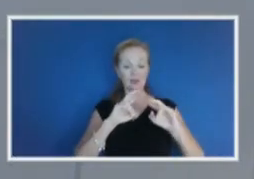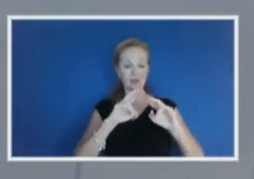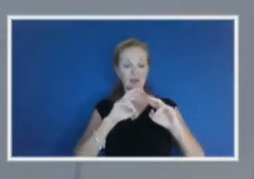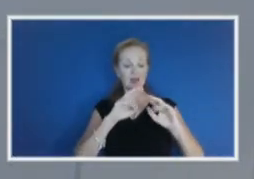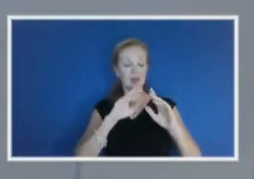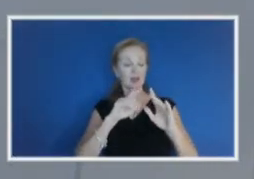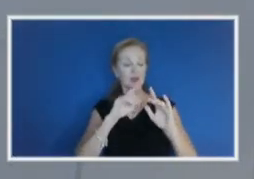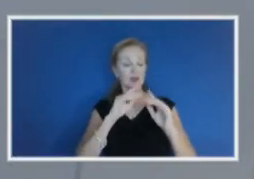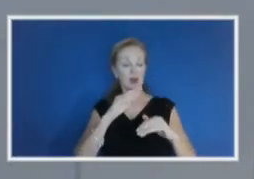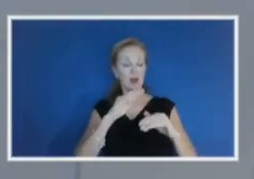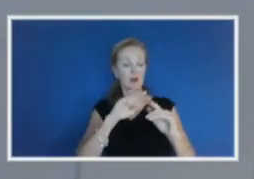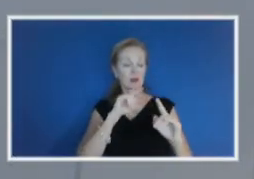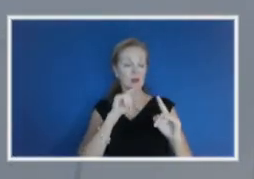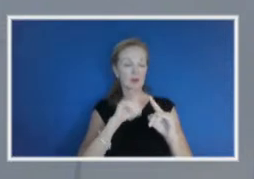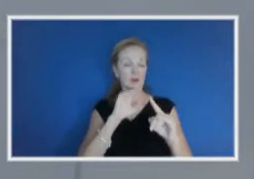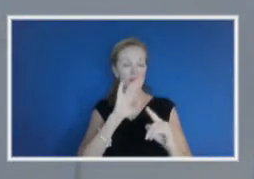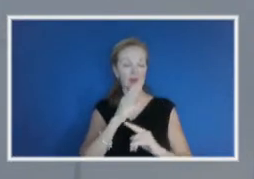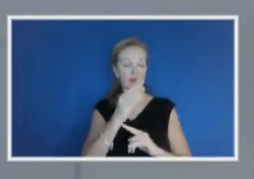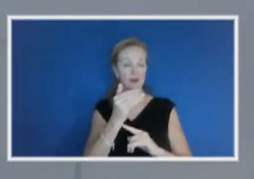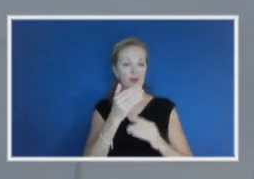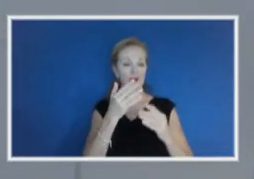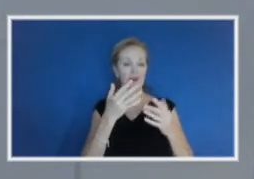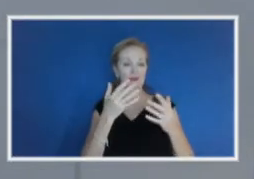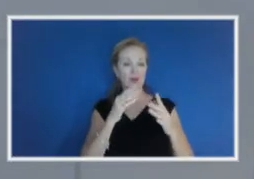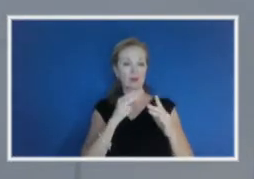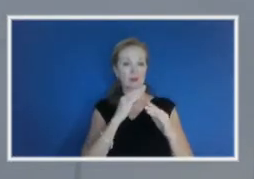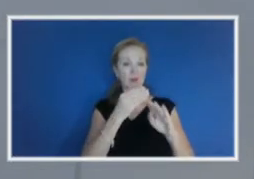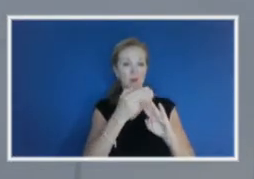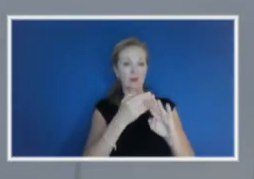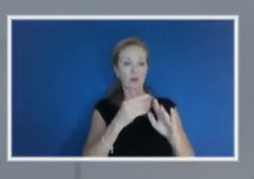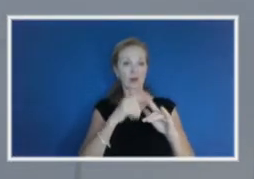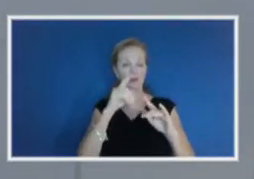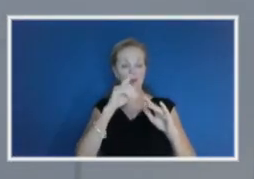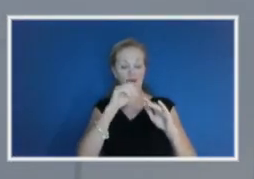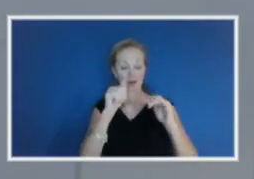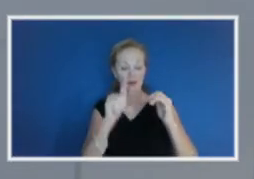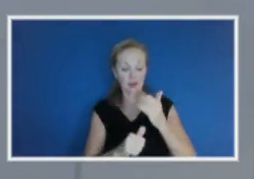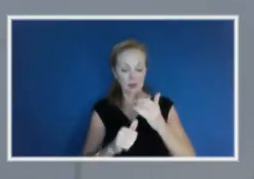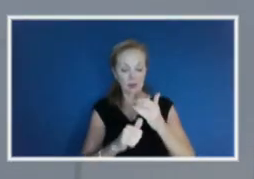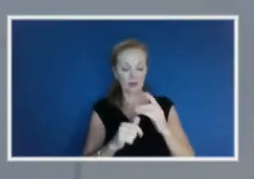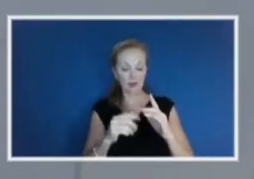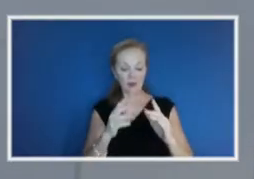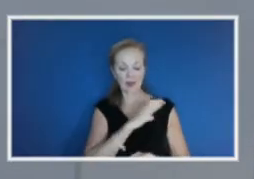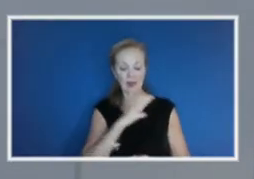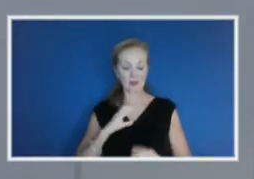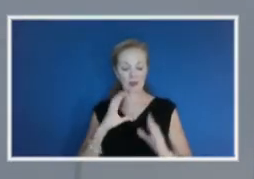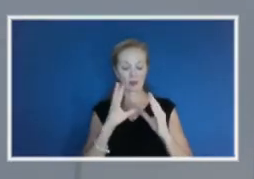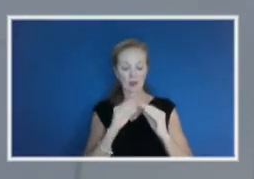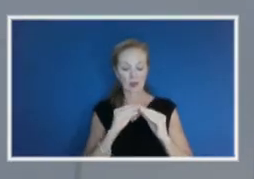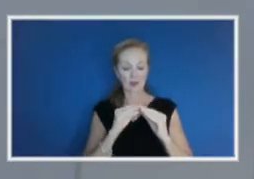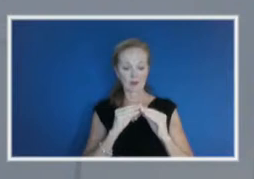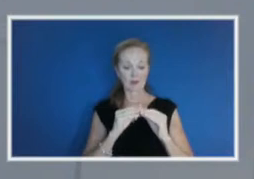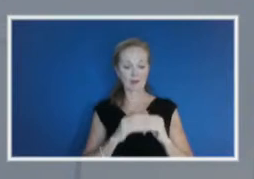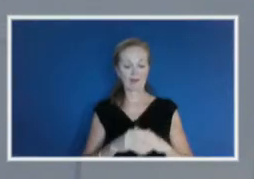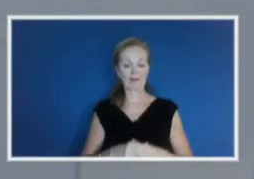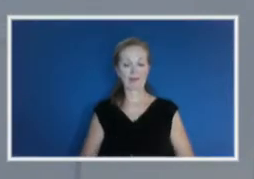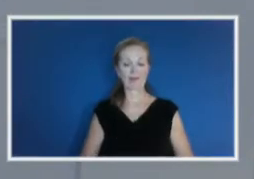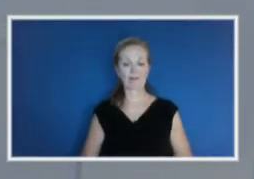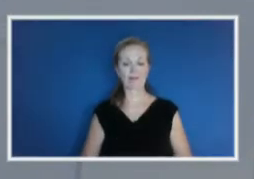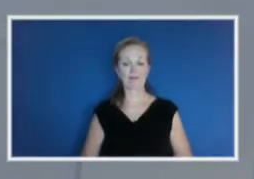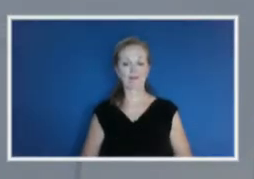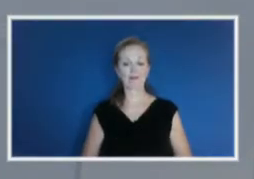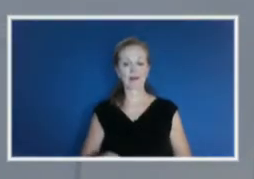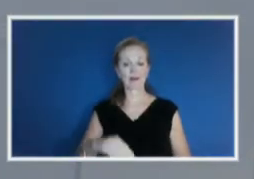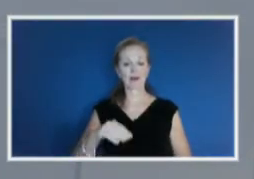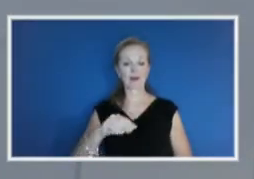that we can get it done before we go downstairs for the council meeting. And so with that, Mr. Jones,